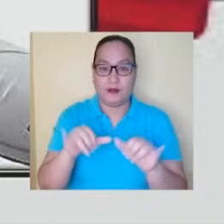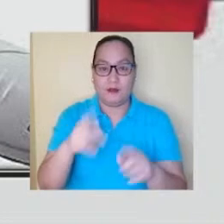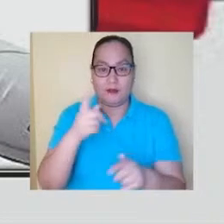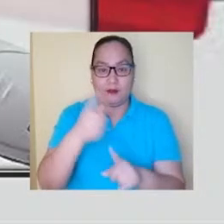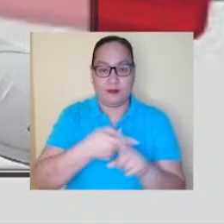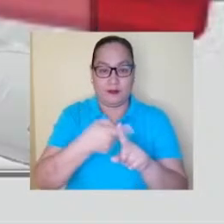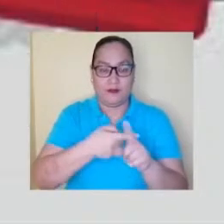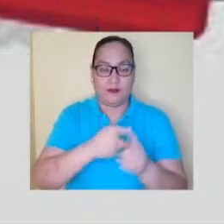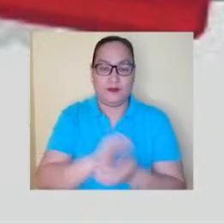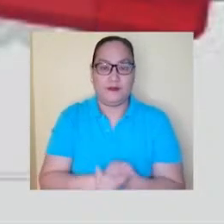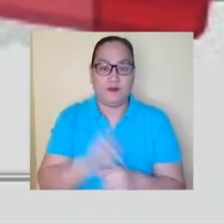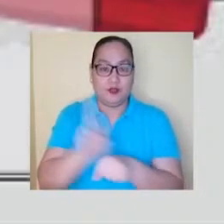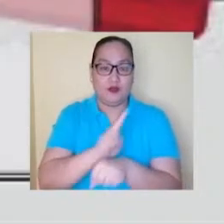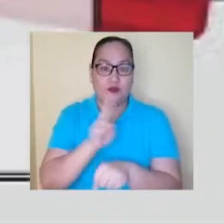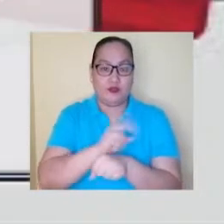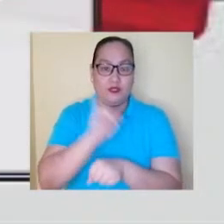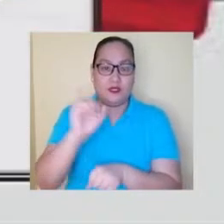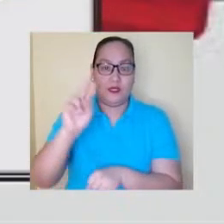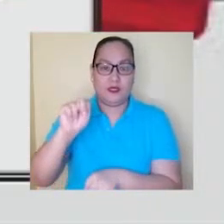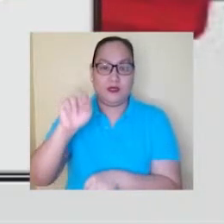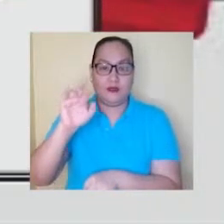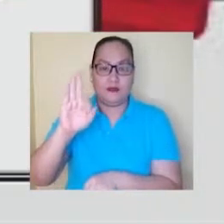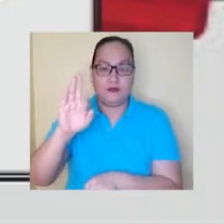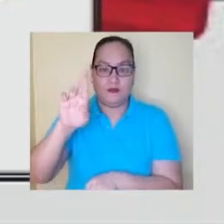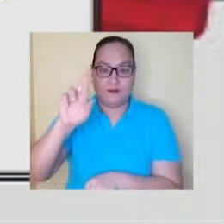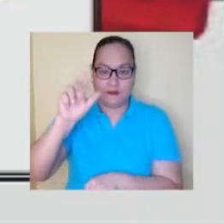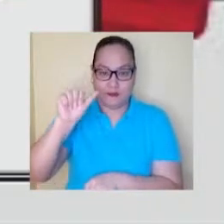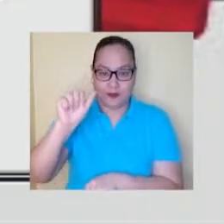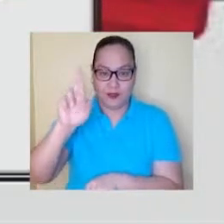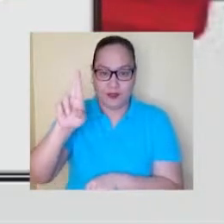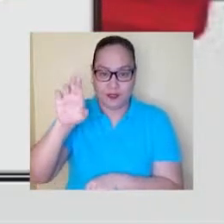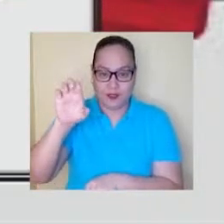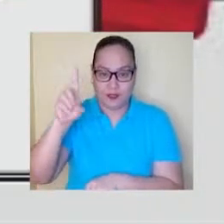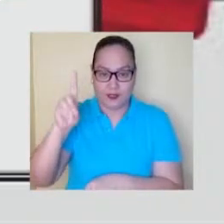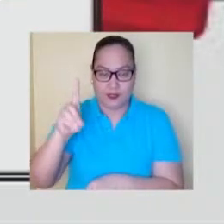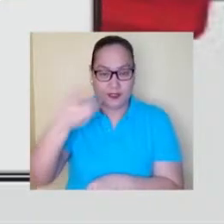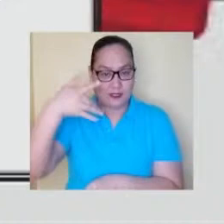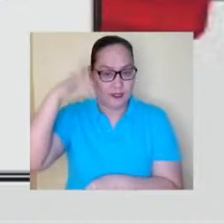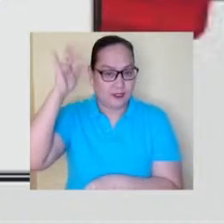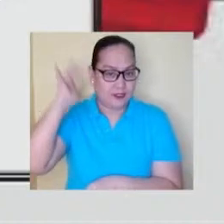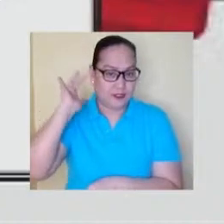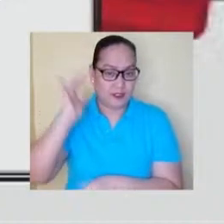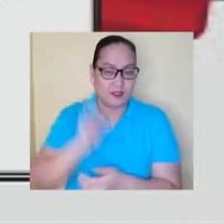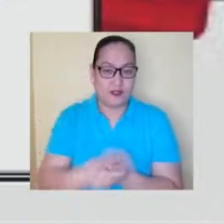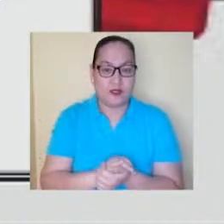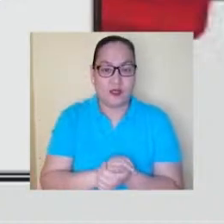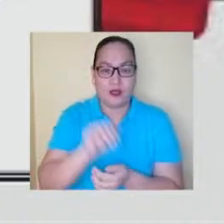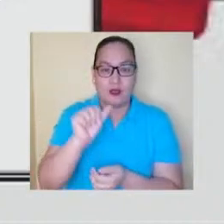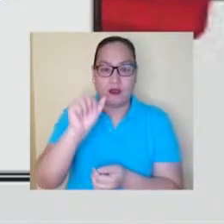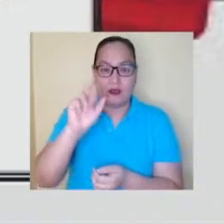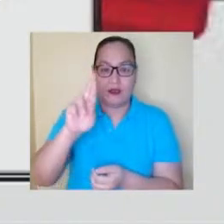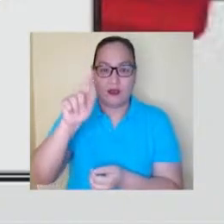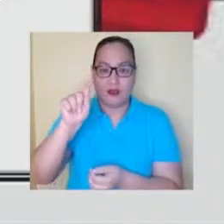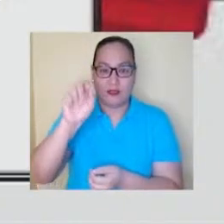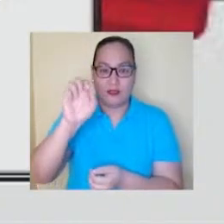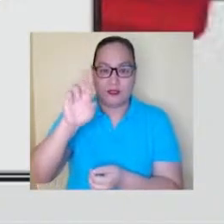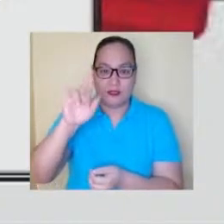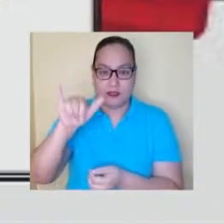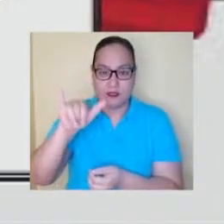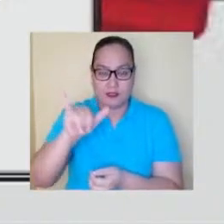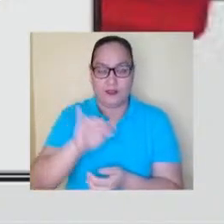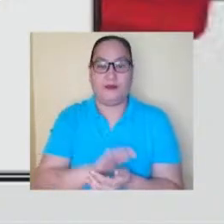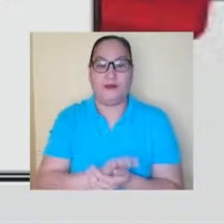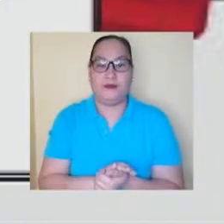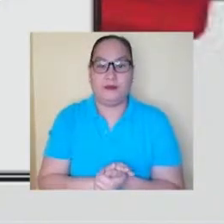3. It uses infrared sensors to measure the temperature of the superficial temporal artery, which is a branch of